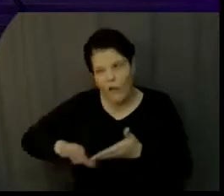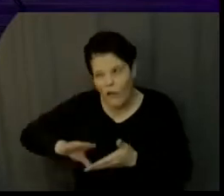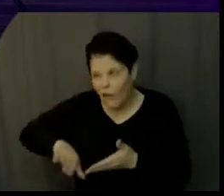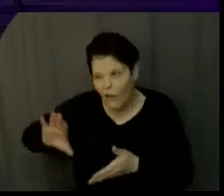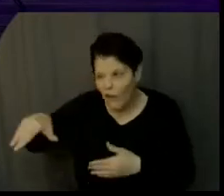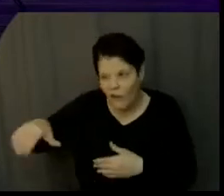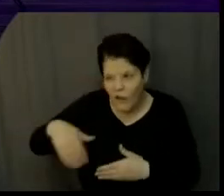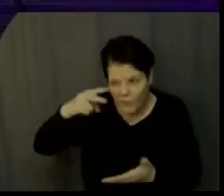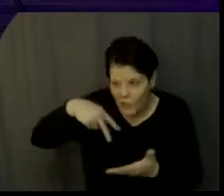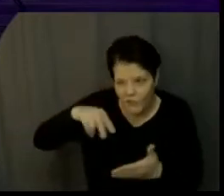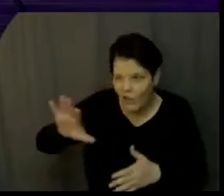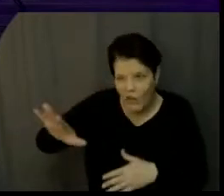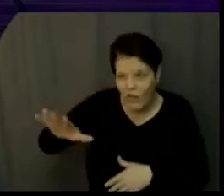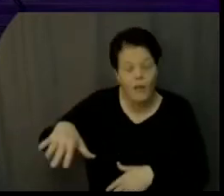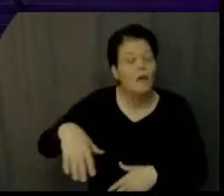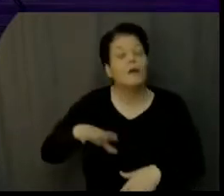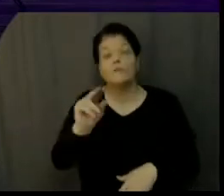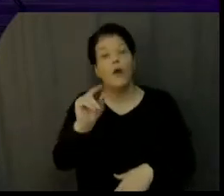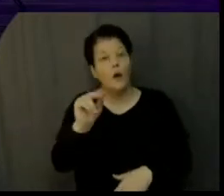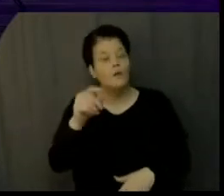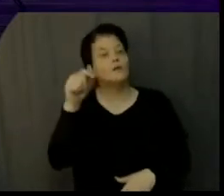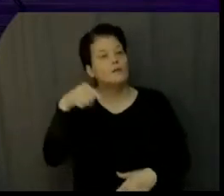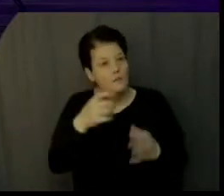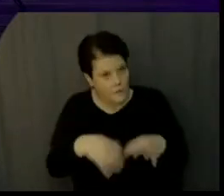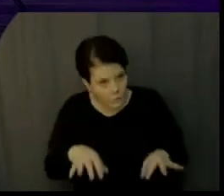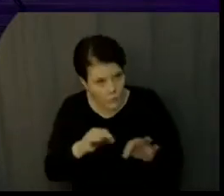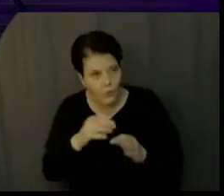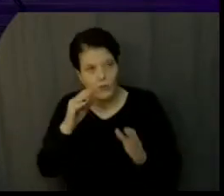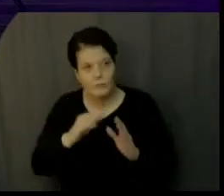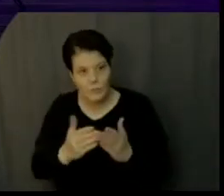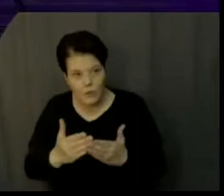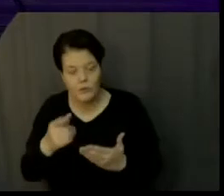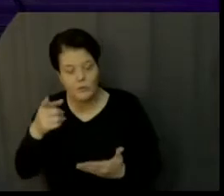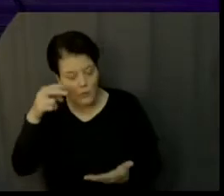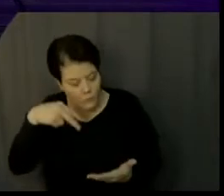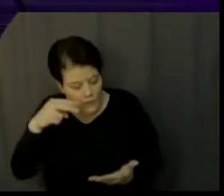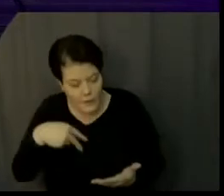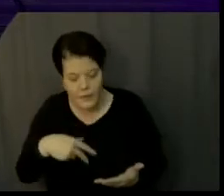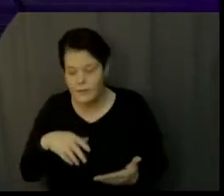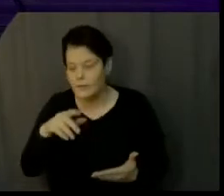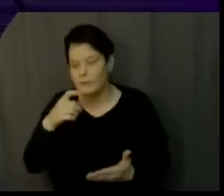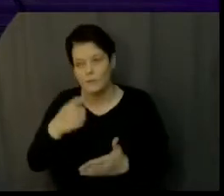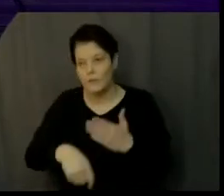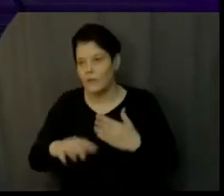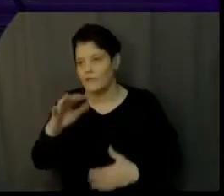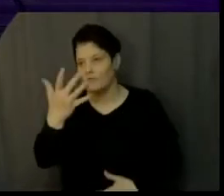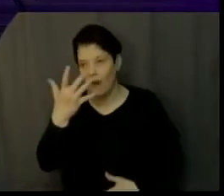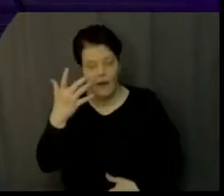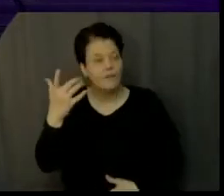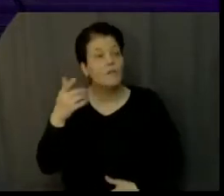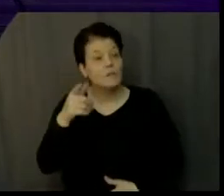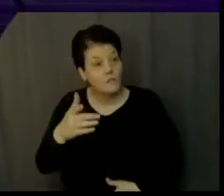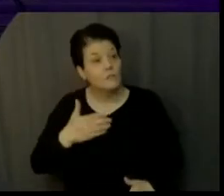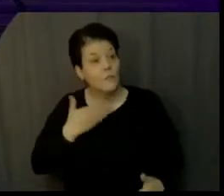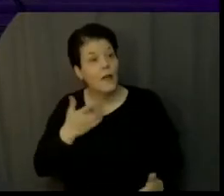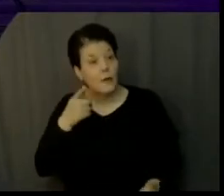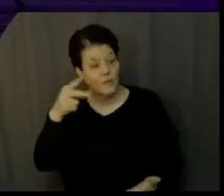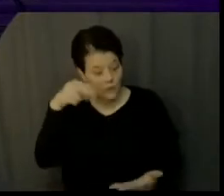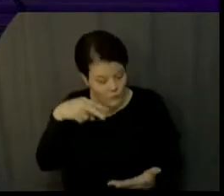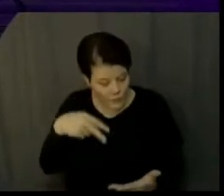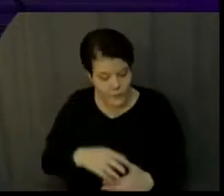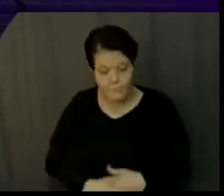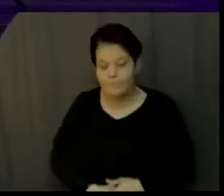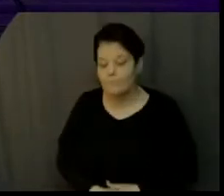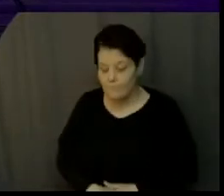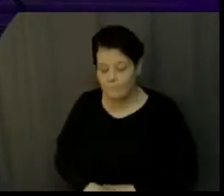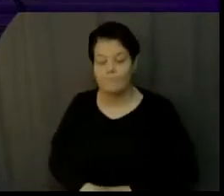that book is worth reading. It's worth getting and picking up. It's only $5, and you'll be glad that you picked it up and you start reading it.